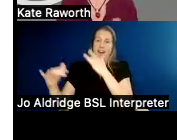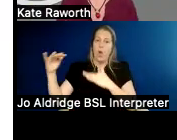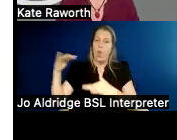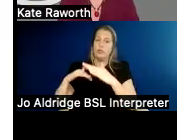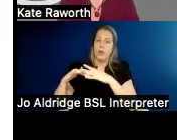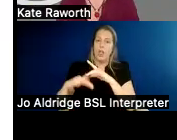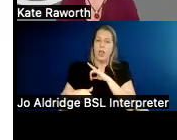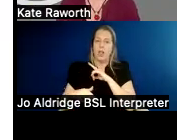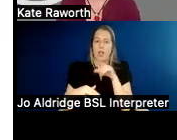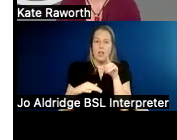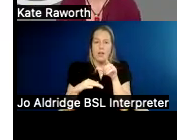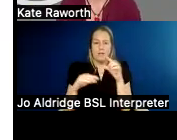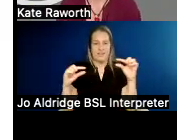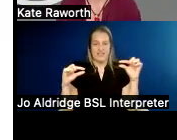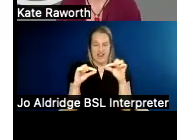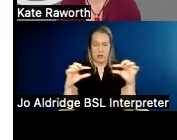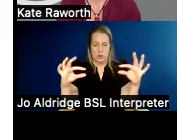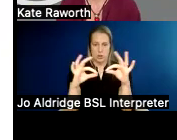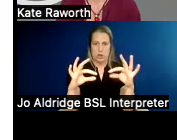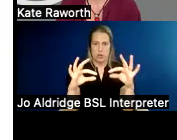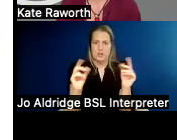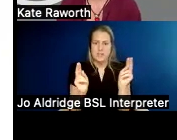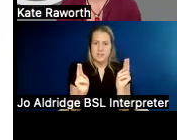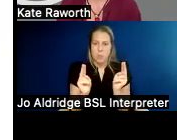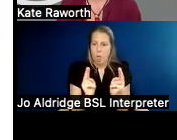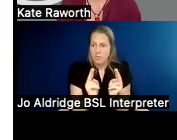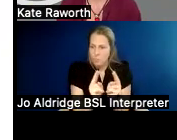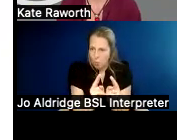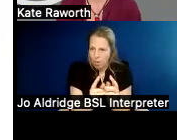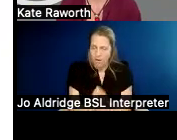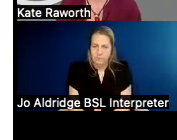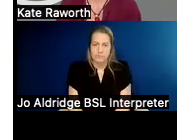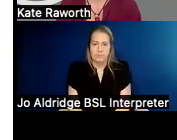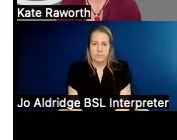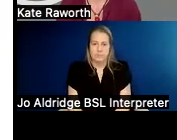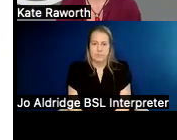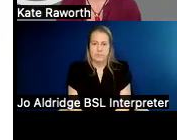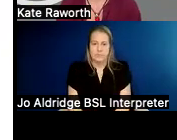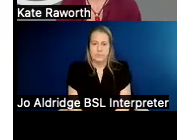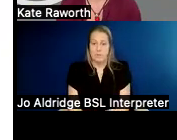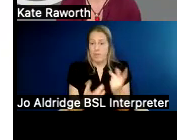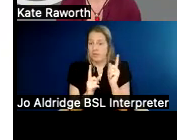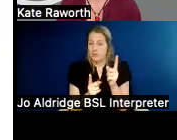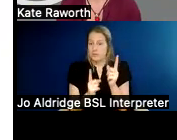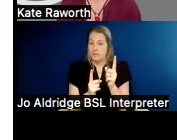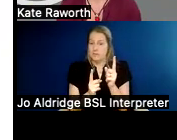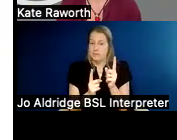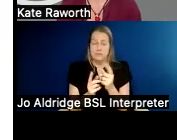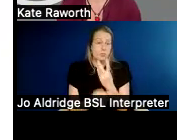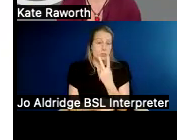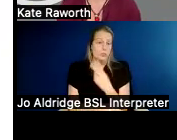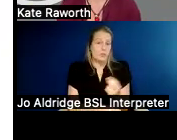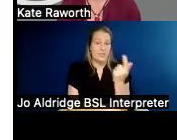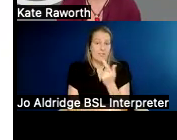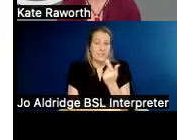But this was where we landed. So 2017, it's been a long time coming to move to